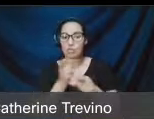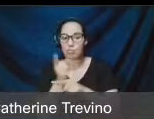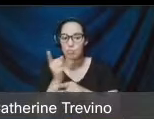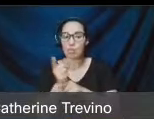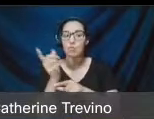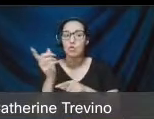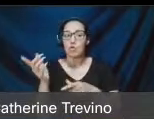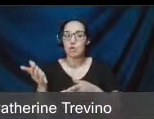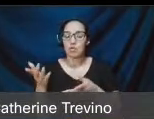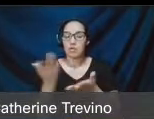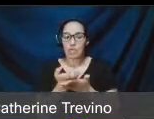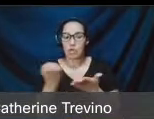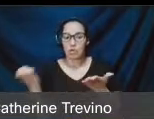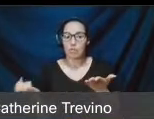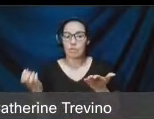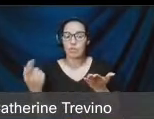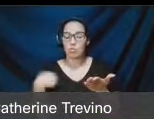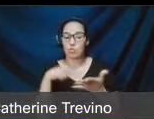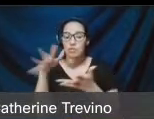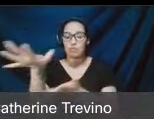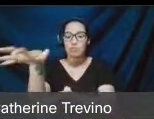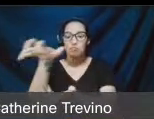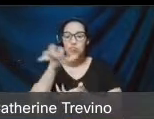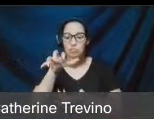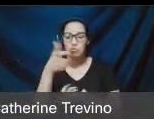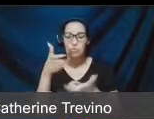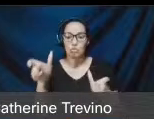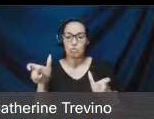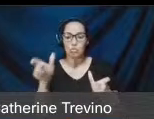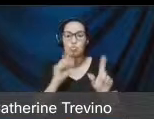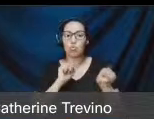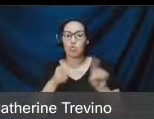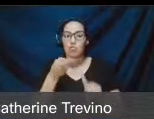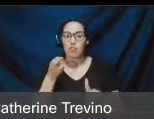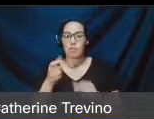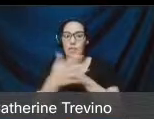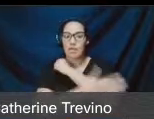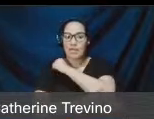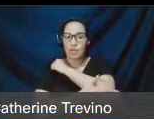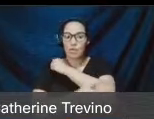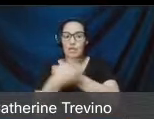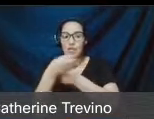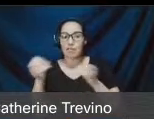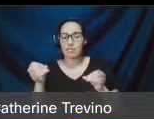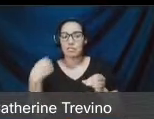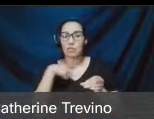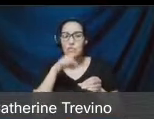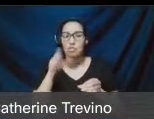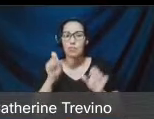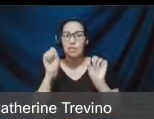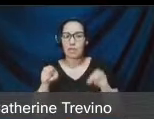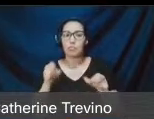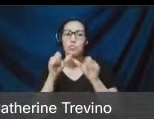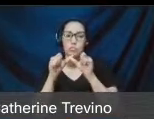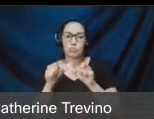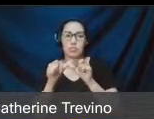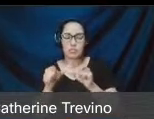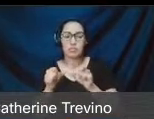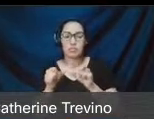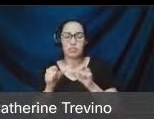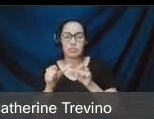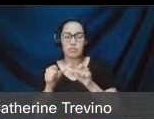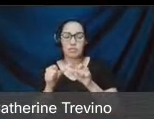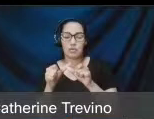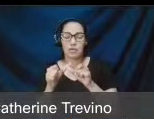order from the county office, and we should be able to maintain